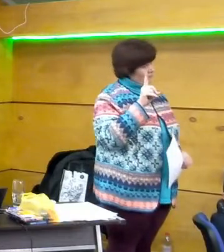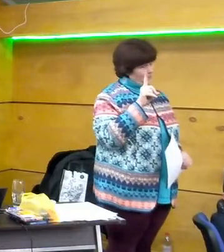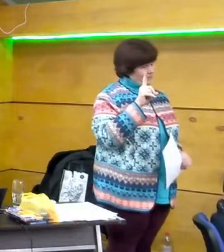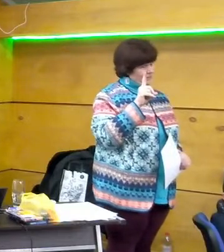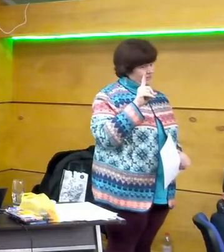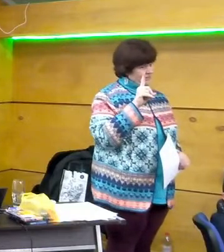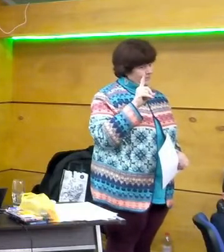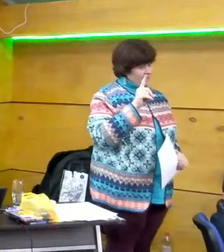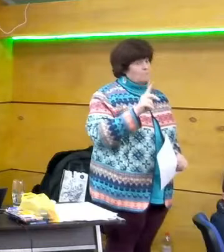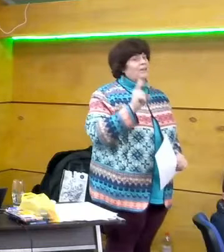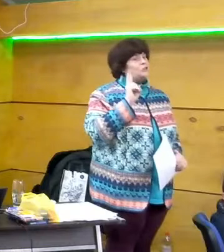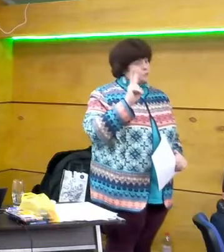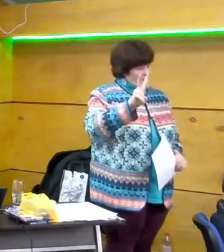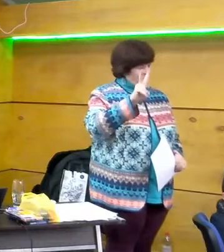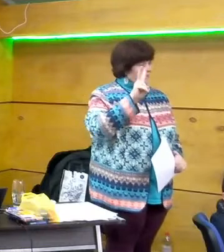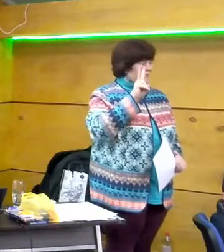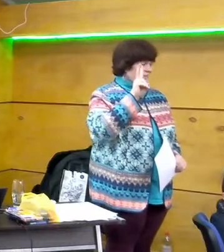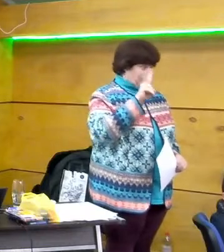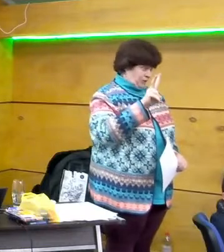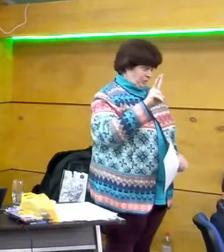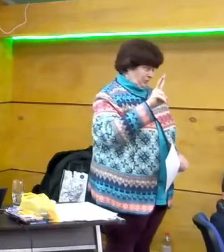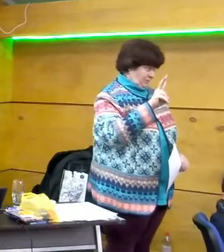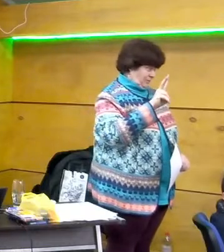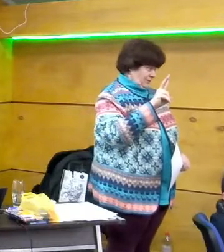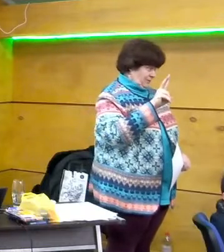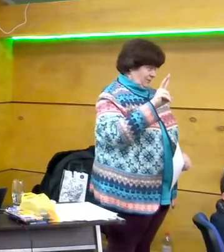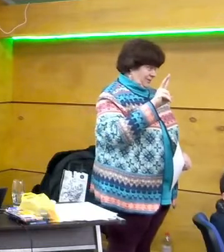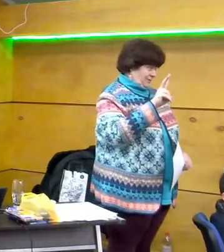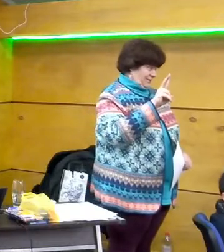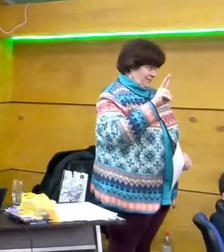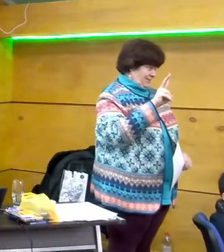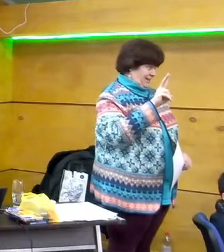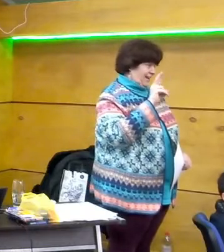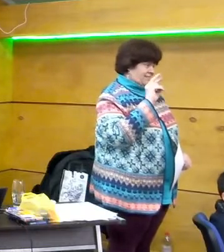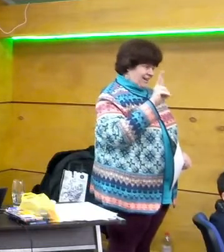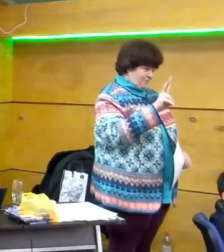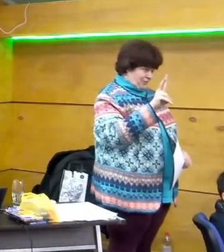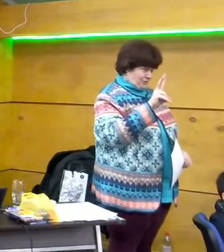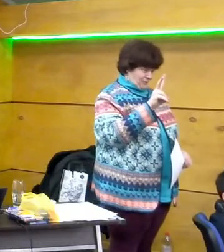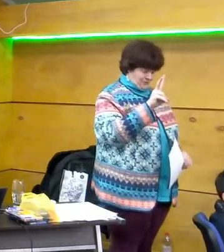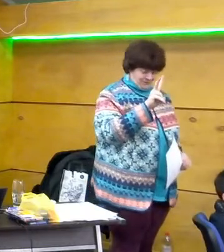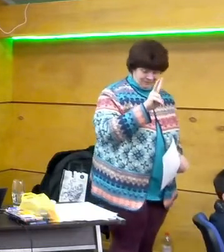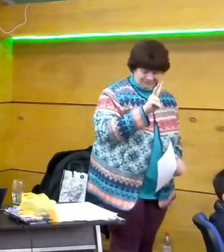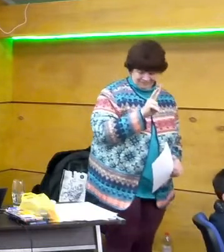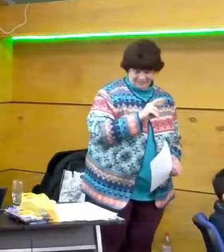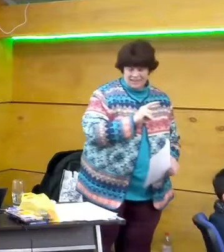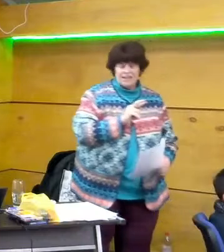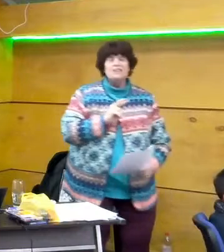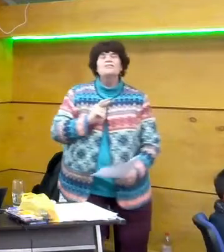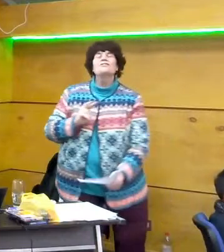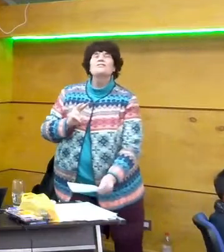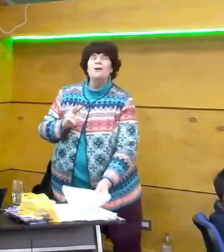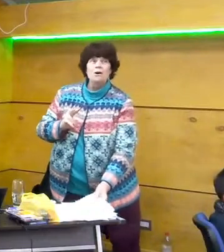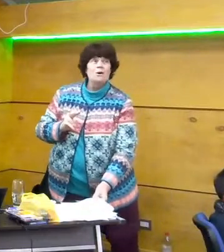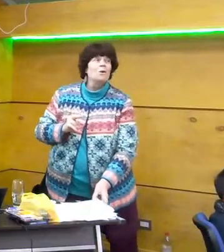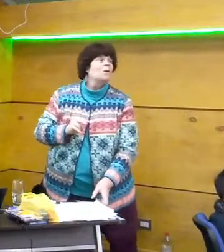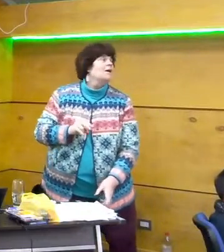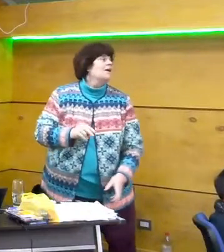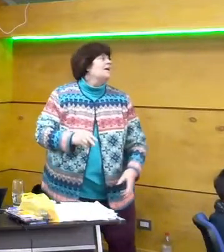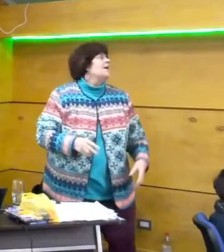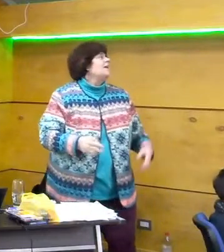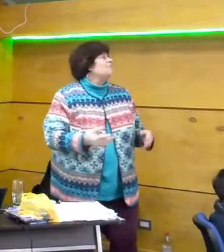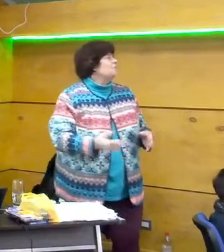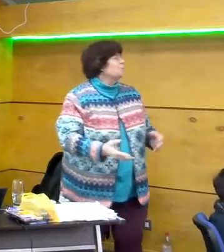not solo, but a duet is two. Has to have two.